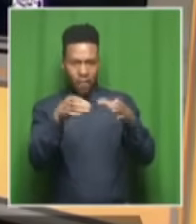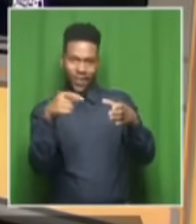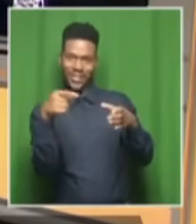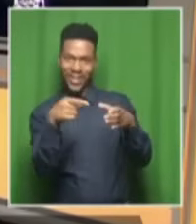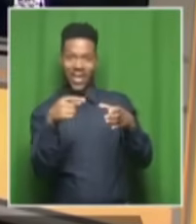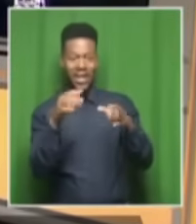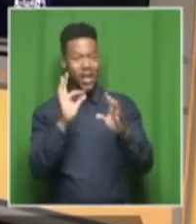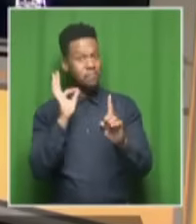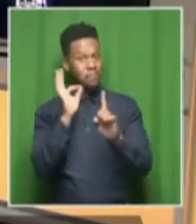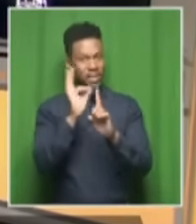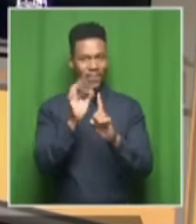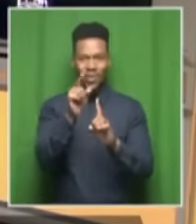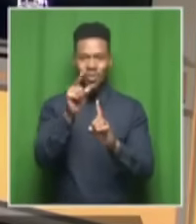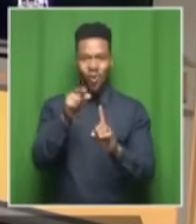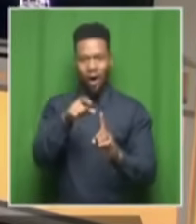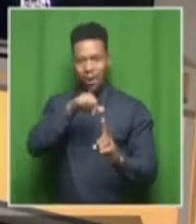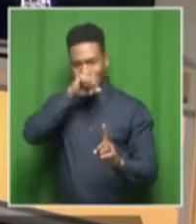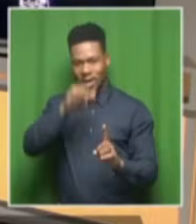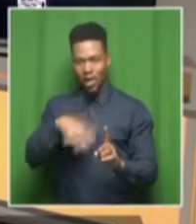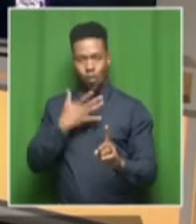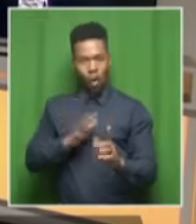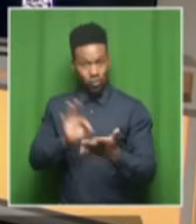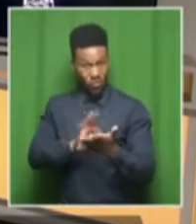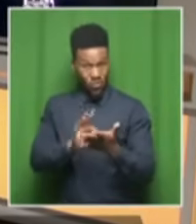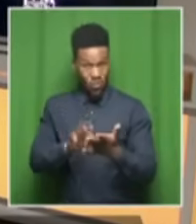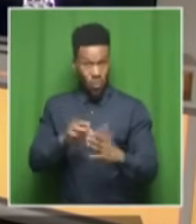help with these issues that you're grappling with?